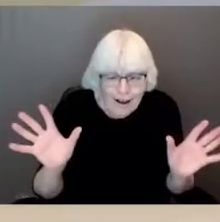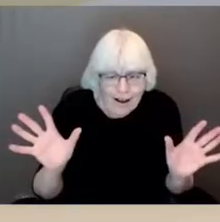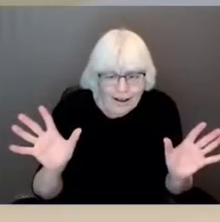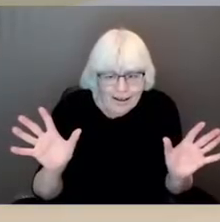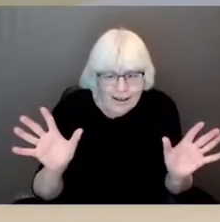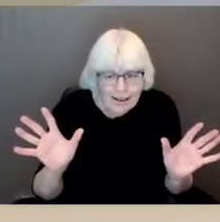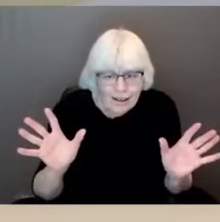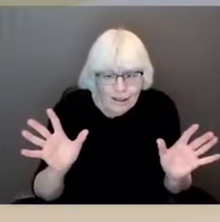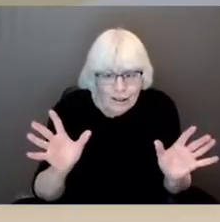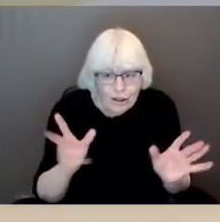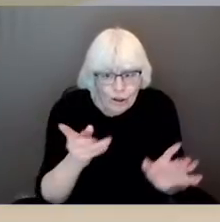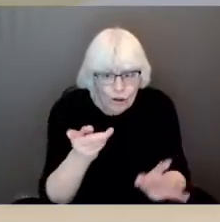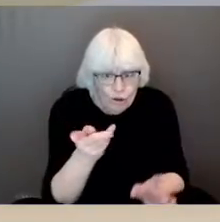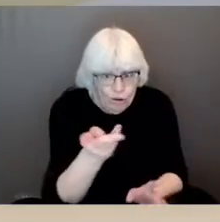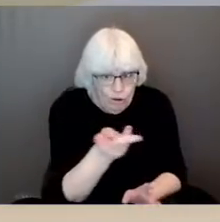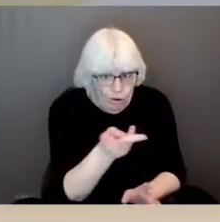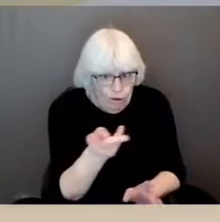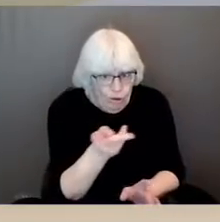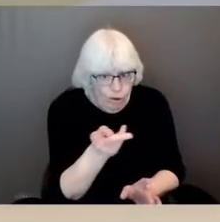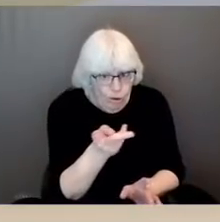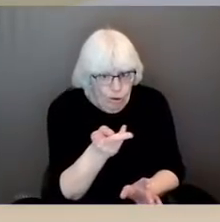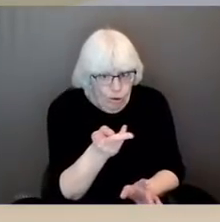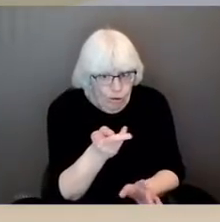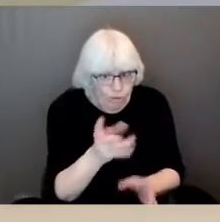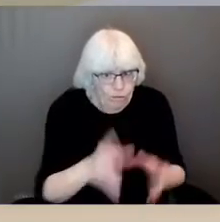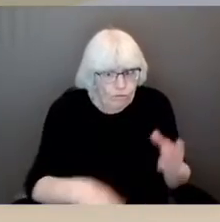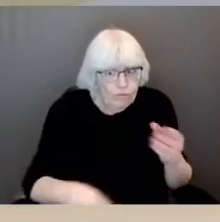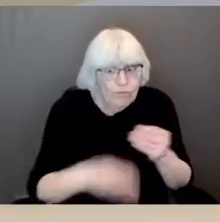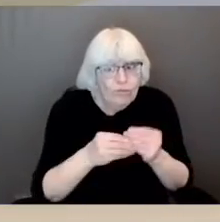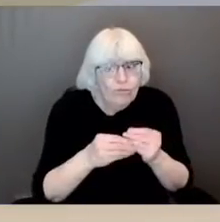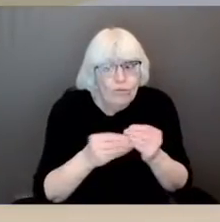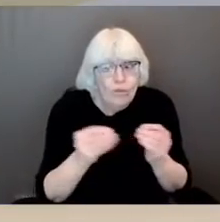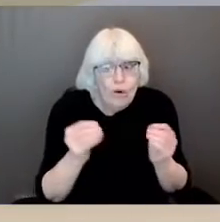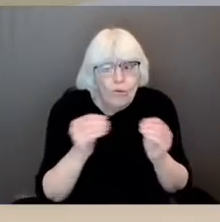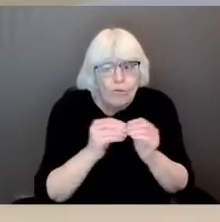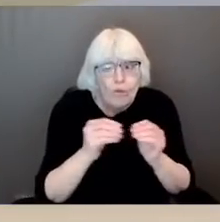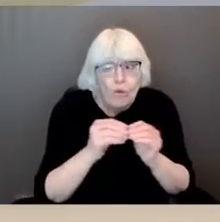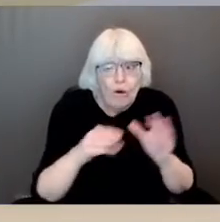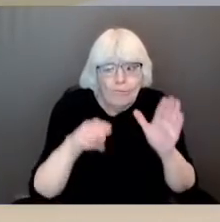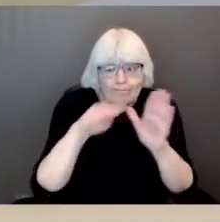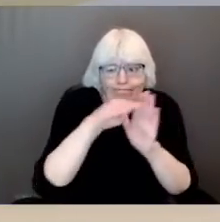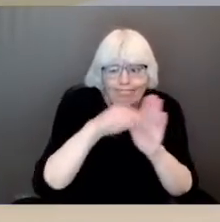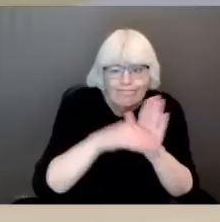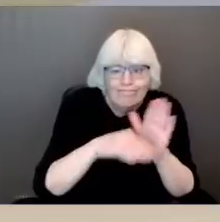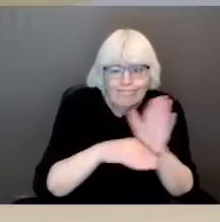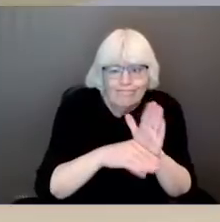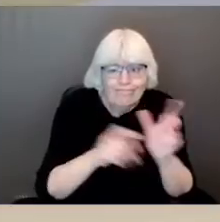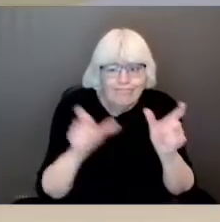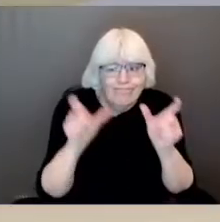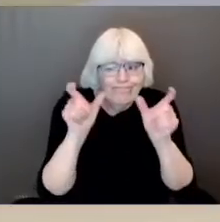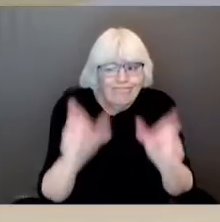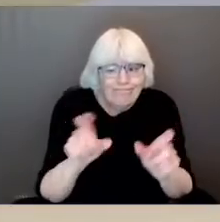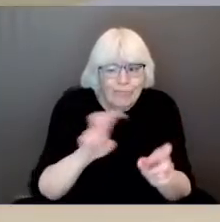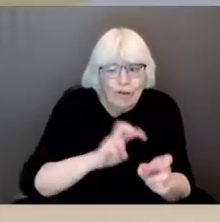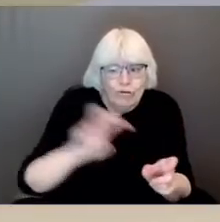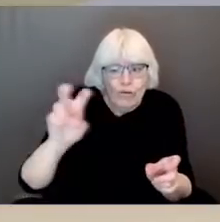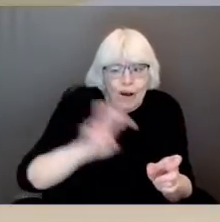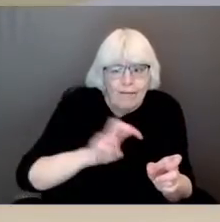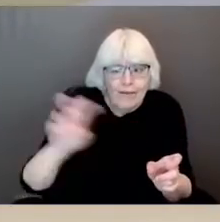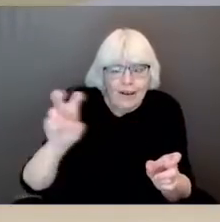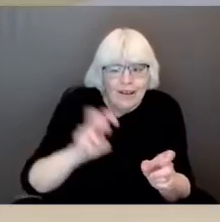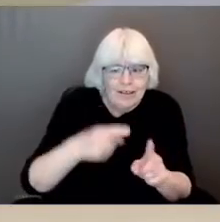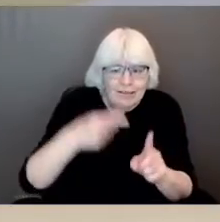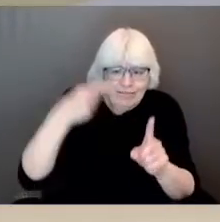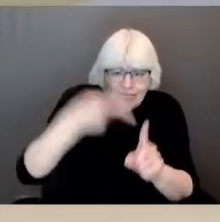more definitive restrictions around interprovincial travel, particularly with New Brunswick, before the Thanksgiving weekend.